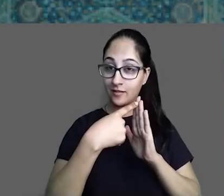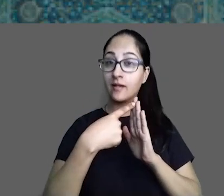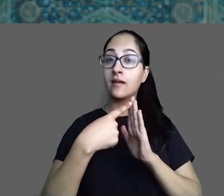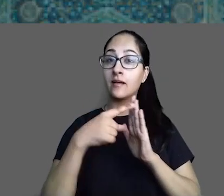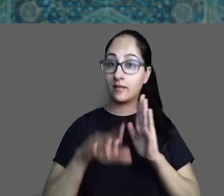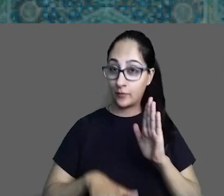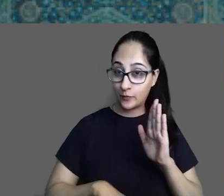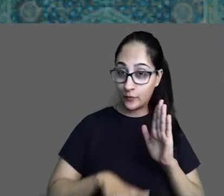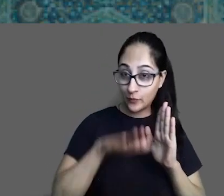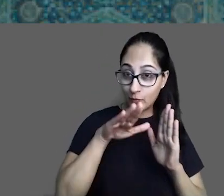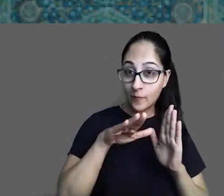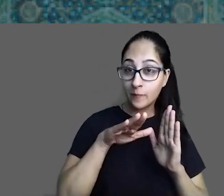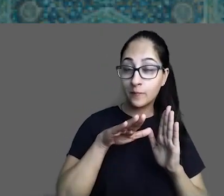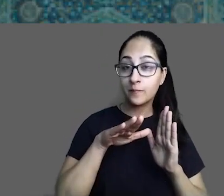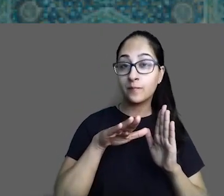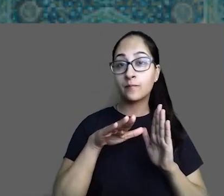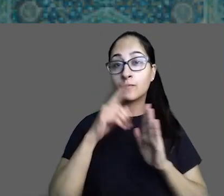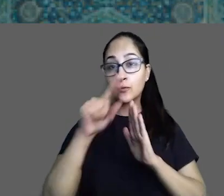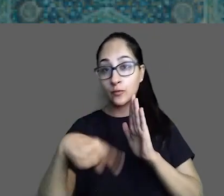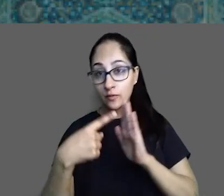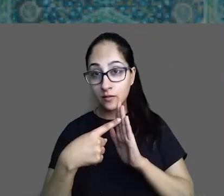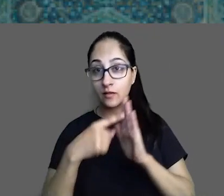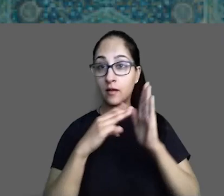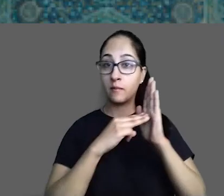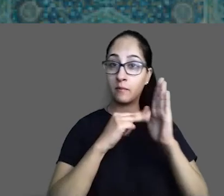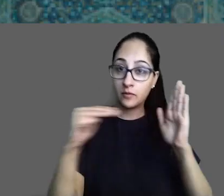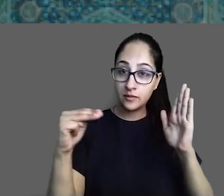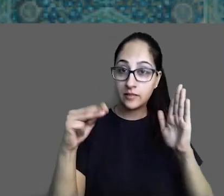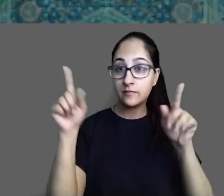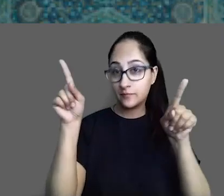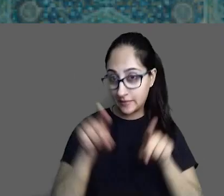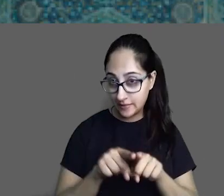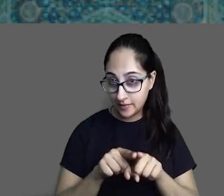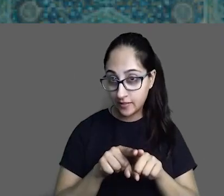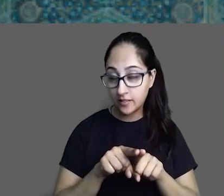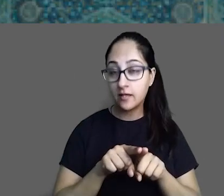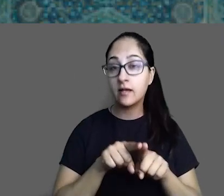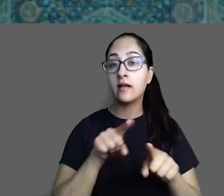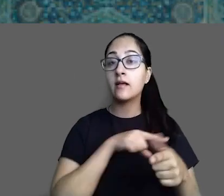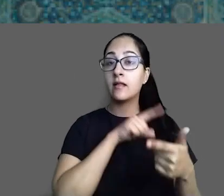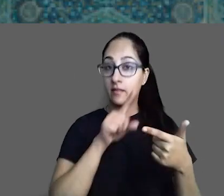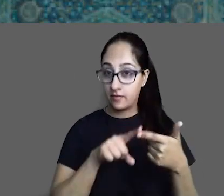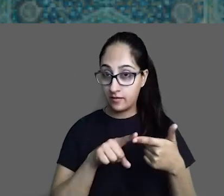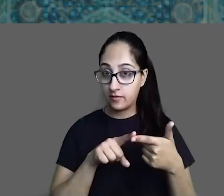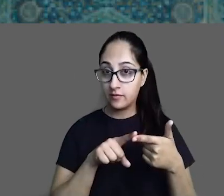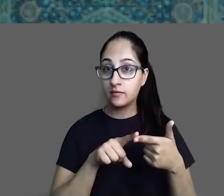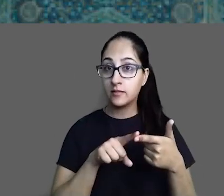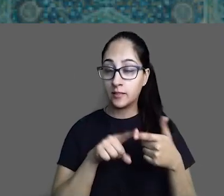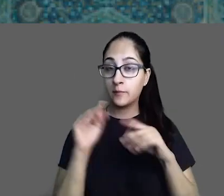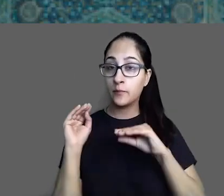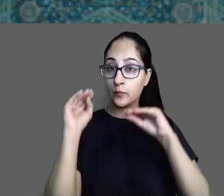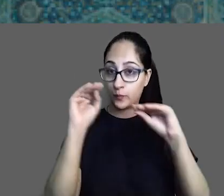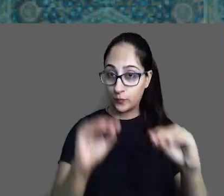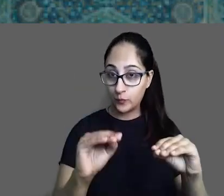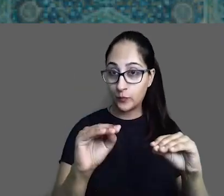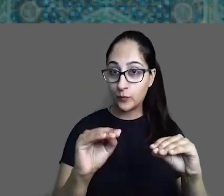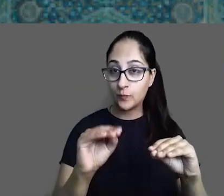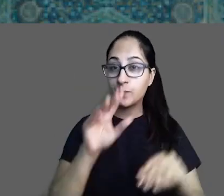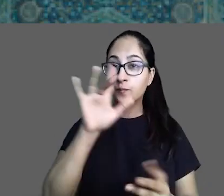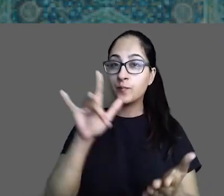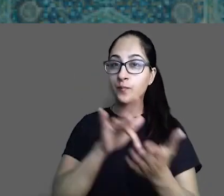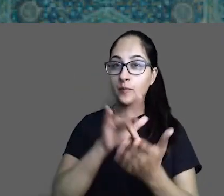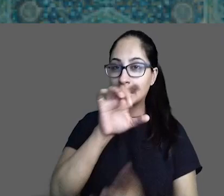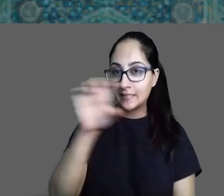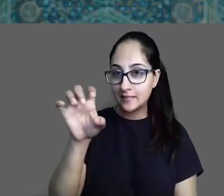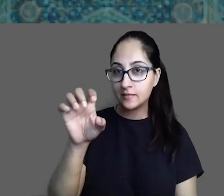Sri Lanka and brought up for the first few years of my life between Sri Lanka, Maldives and India. I then lived the very large